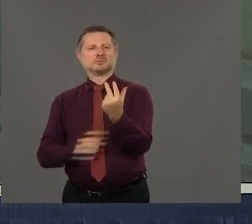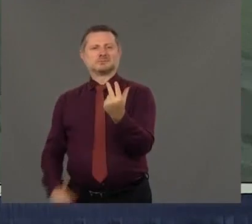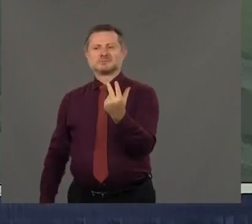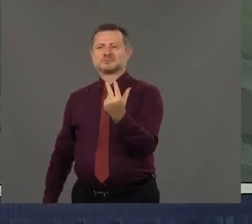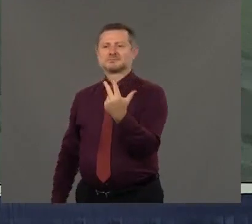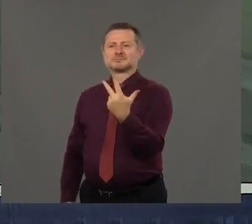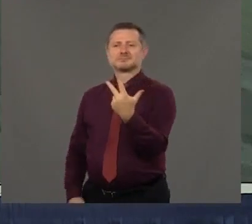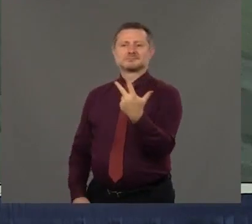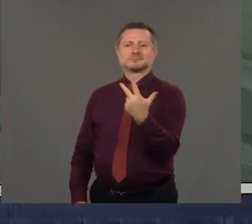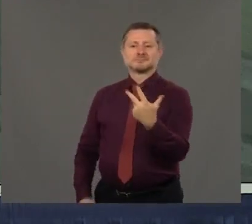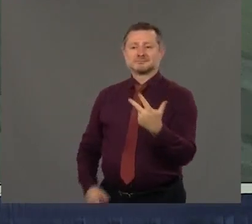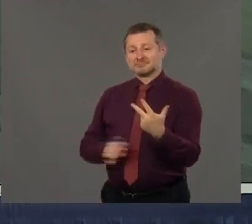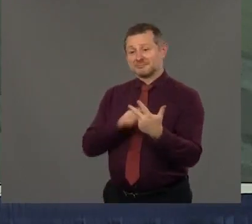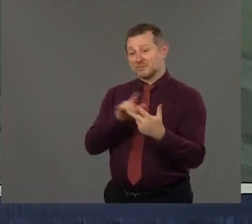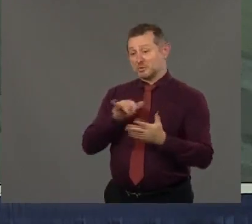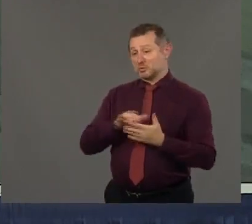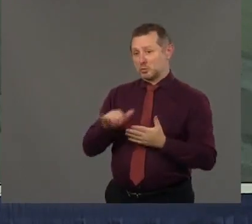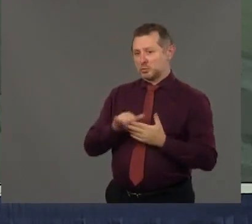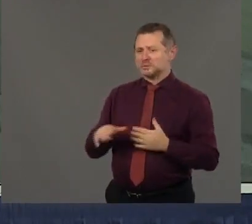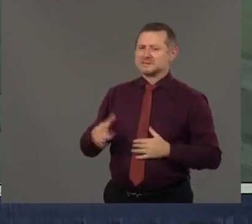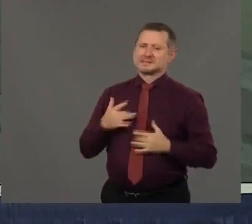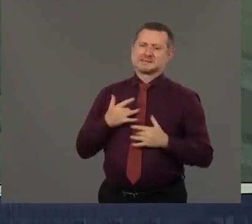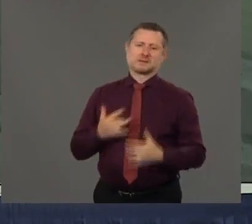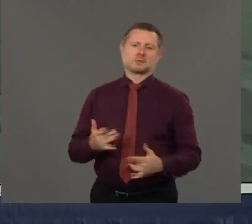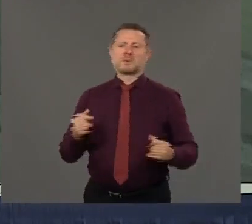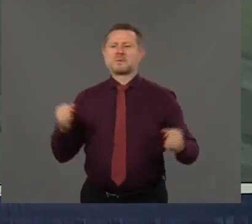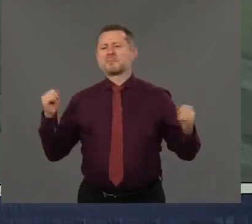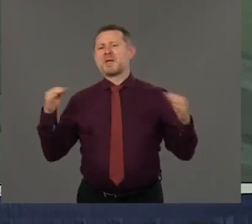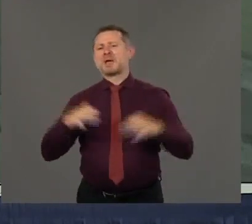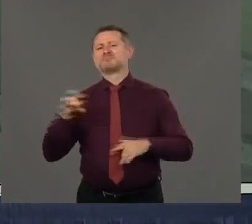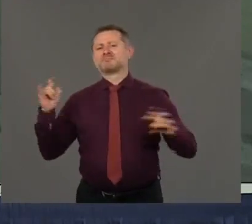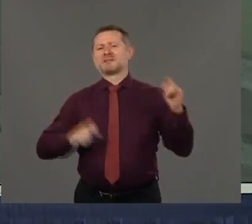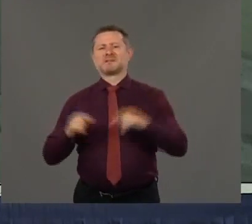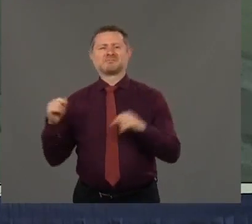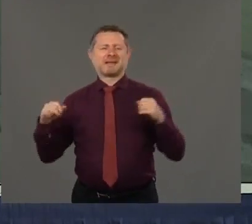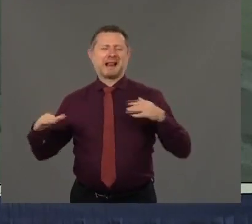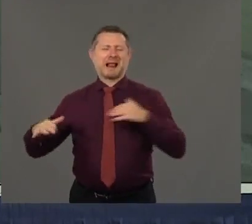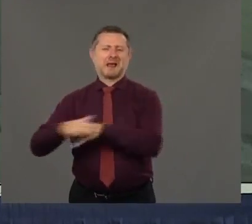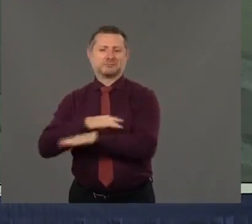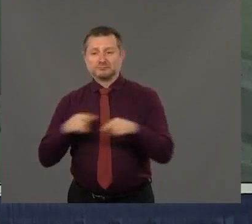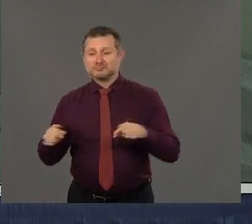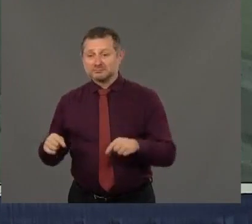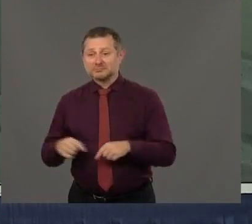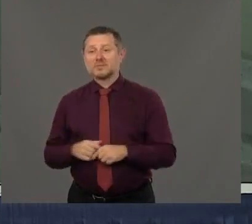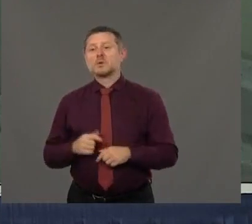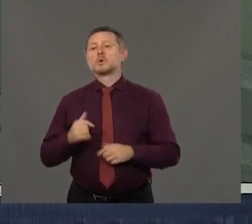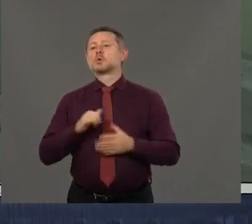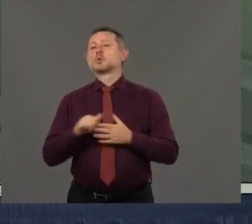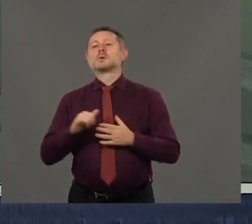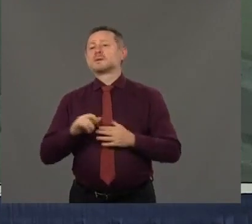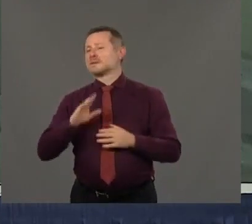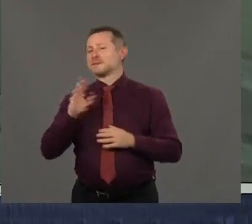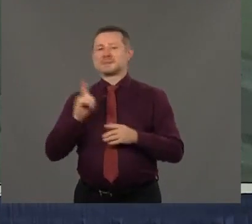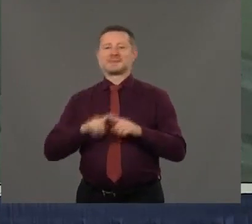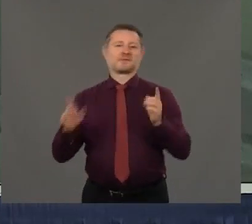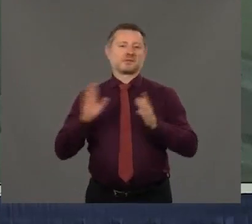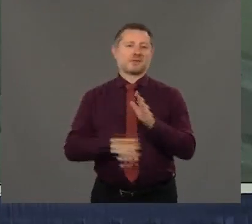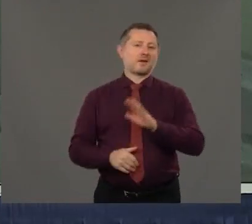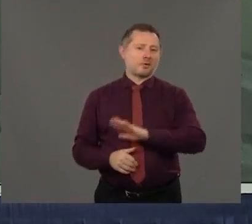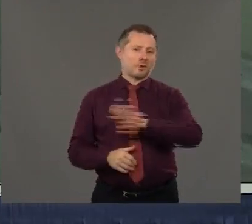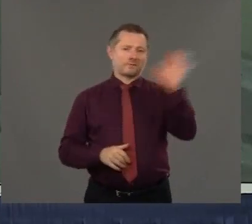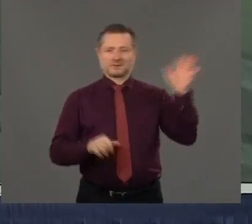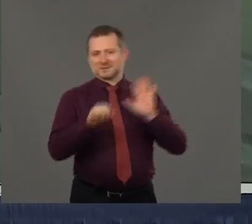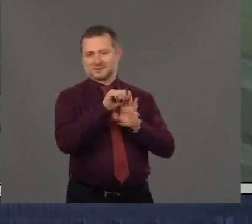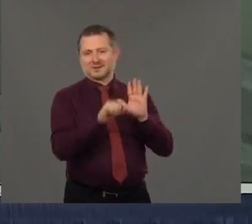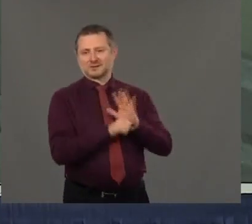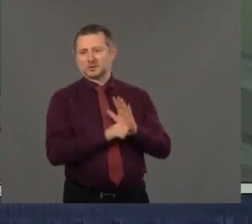are a state that is a hub. It's more of a problem for New York than probably any state in the United